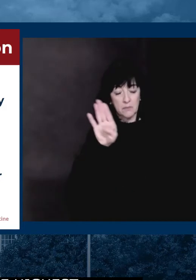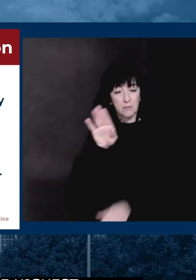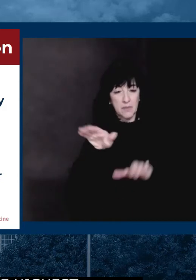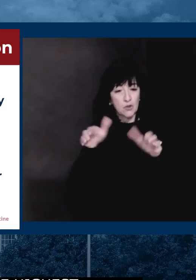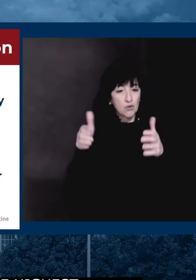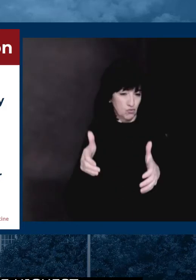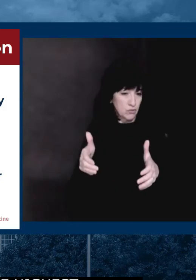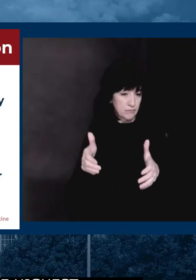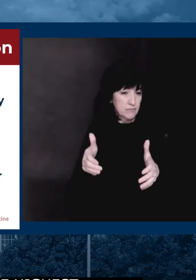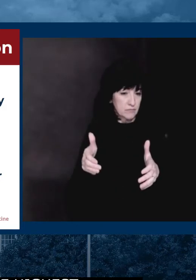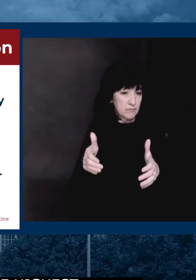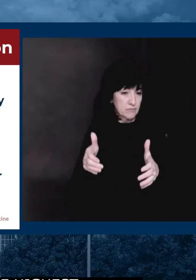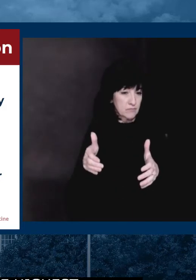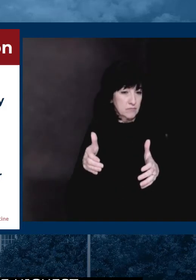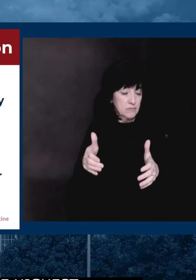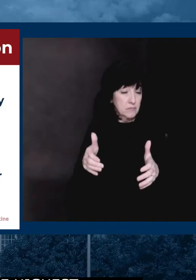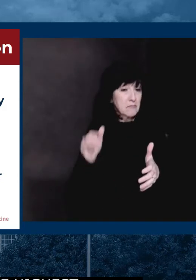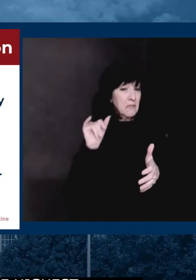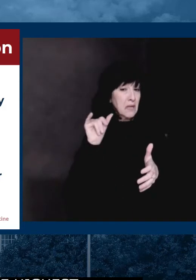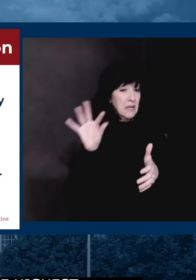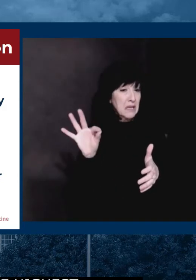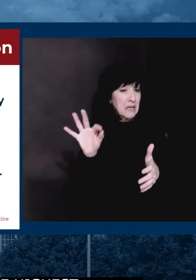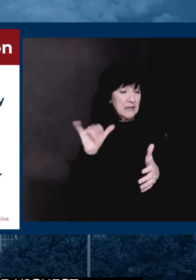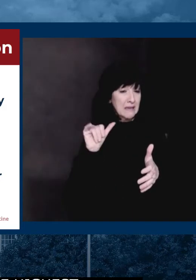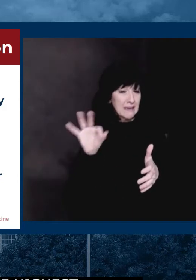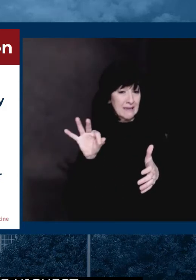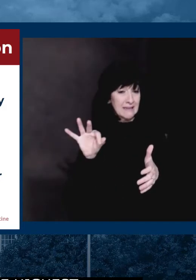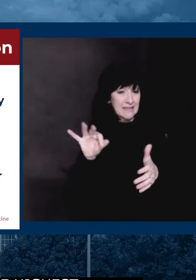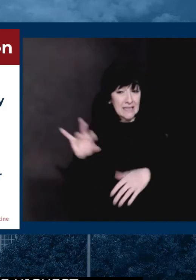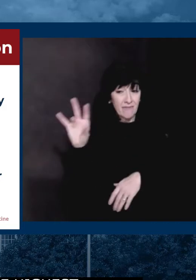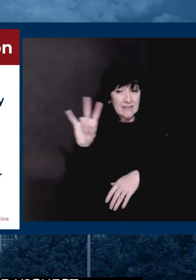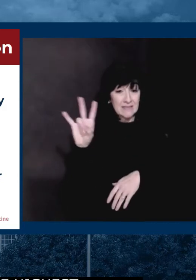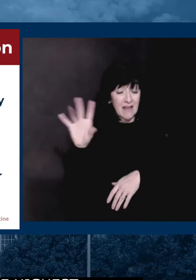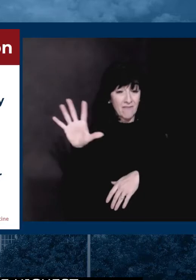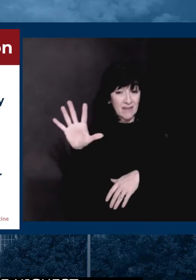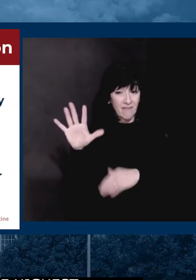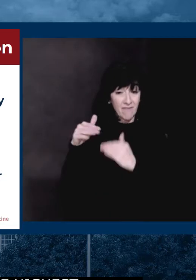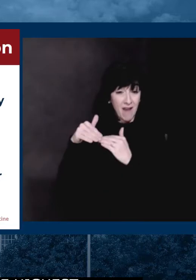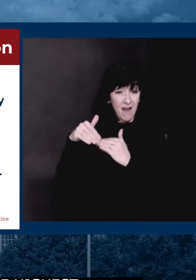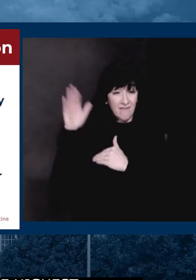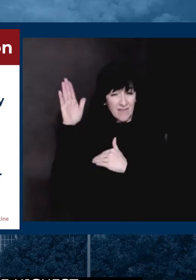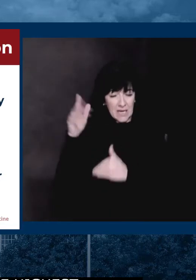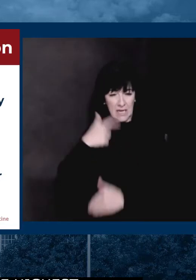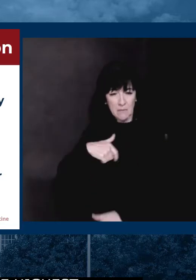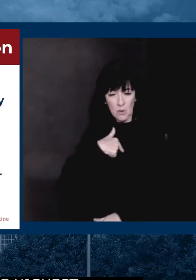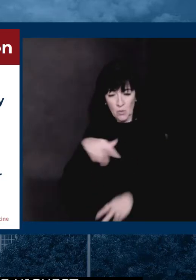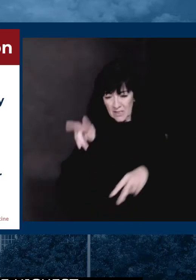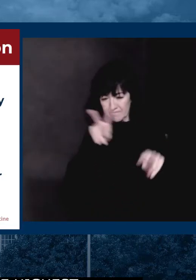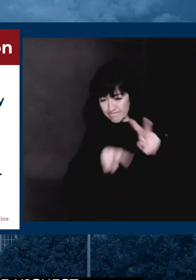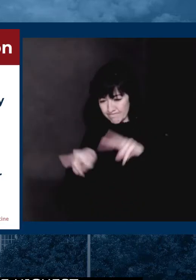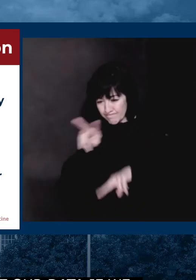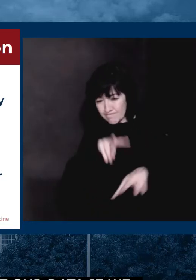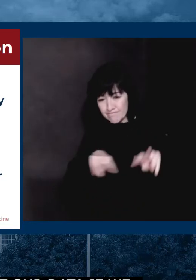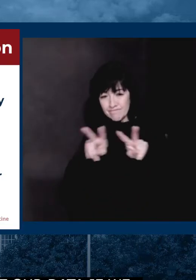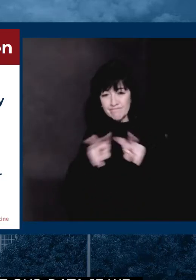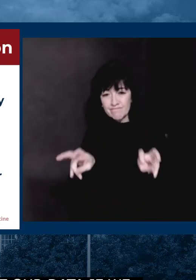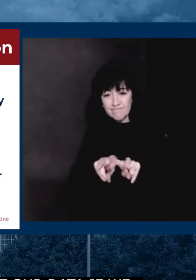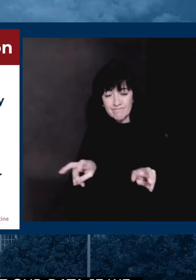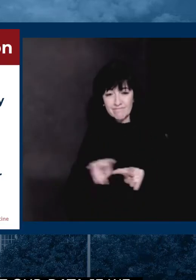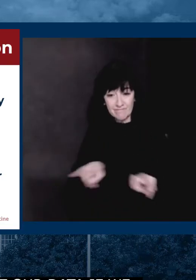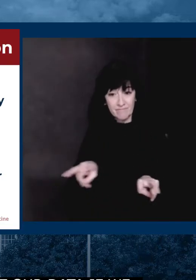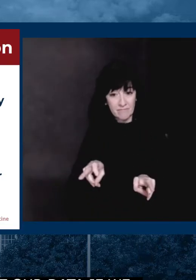with 75, we would have a real equity issue. When we looked at our own death data from